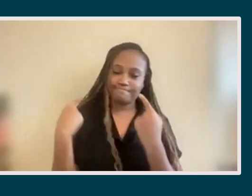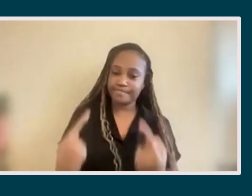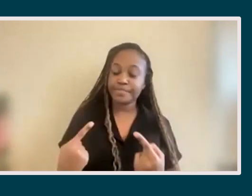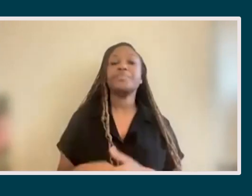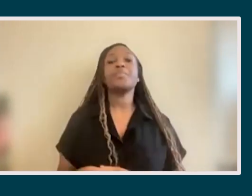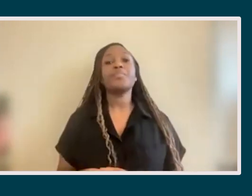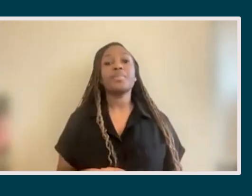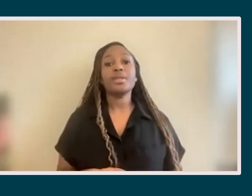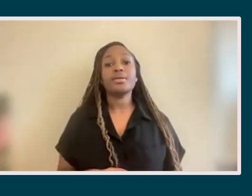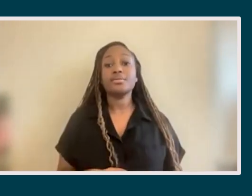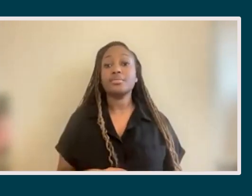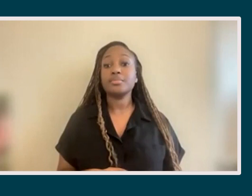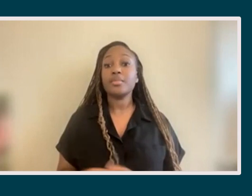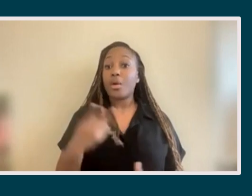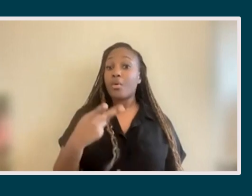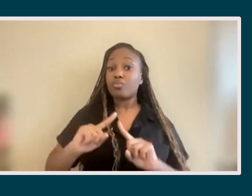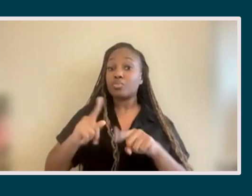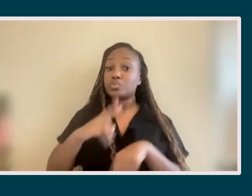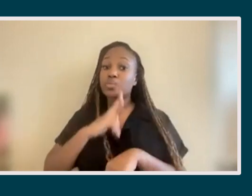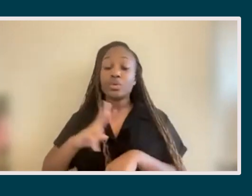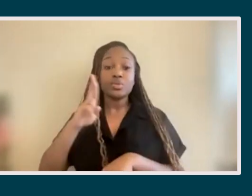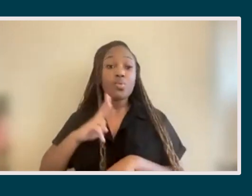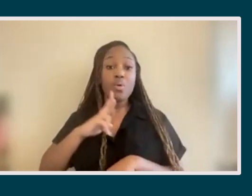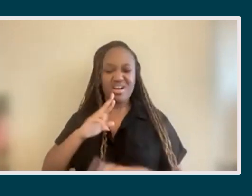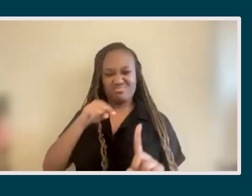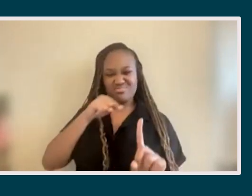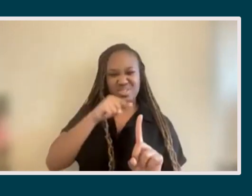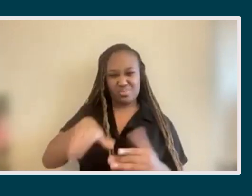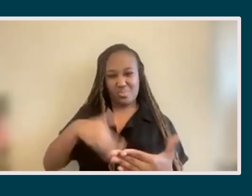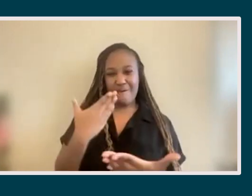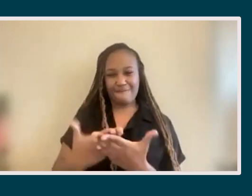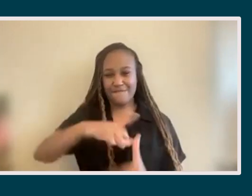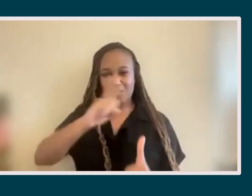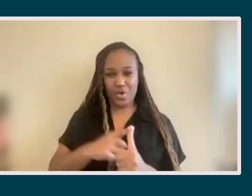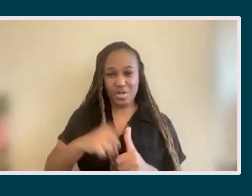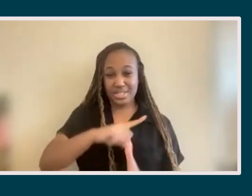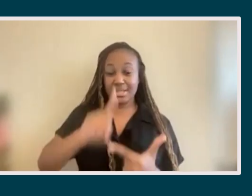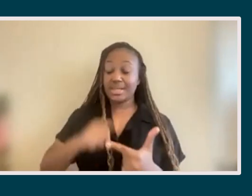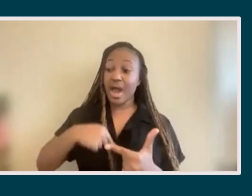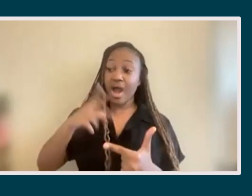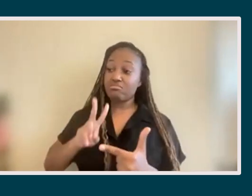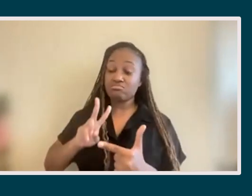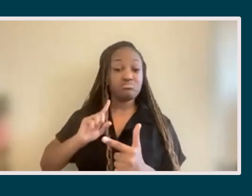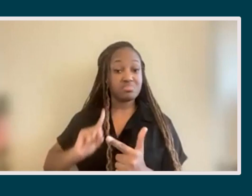she went to the restaurant first, got the seats. I came and said, is someone waiting? And the